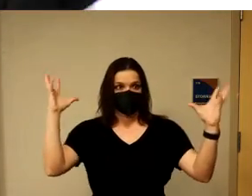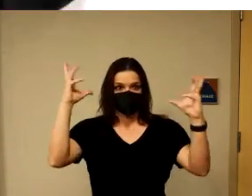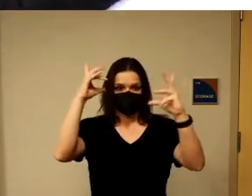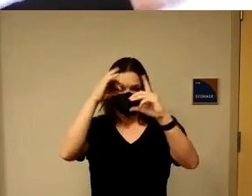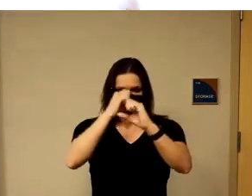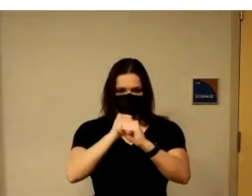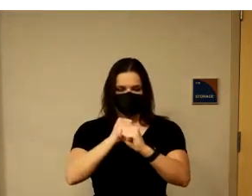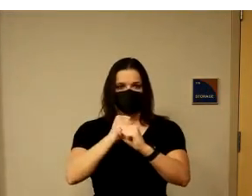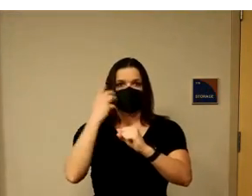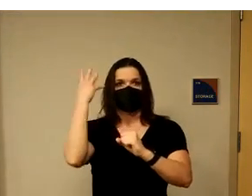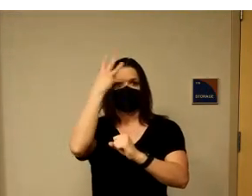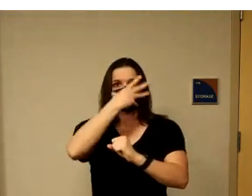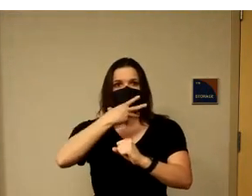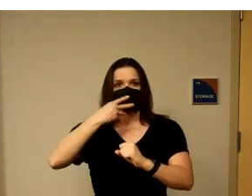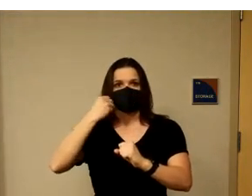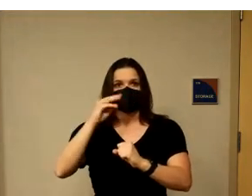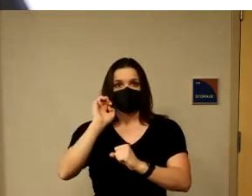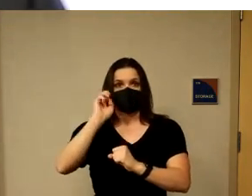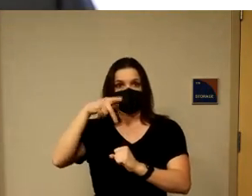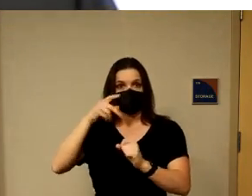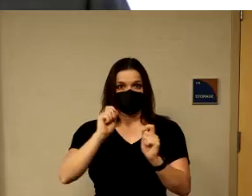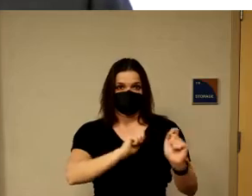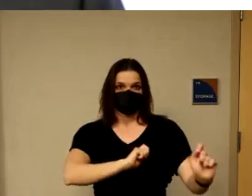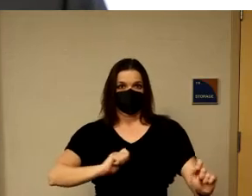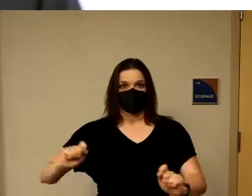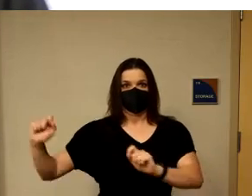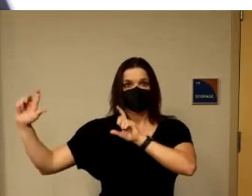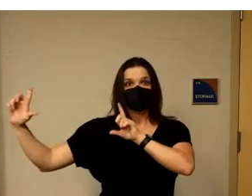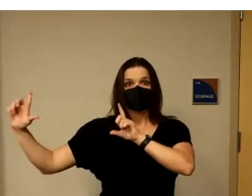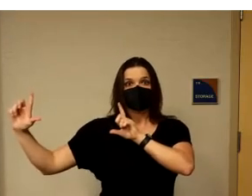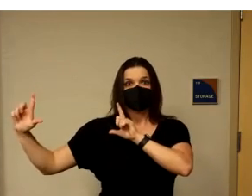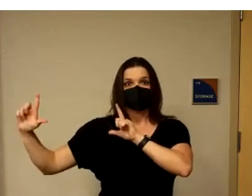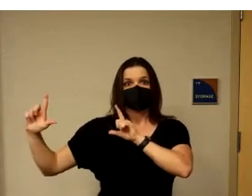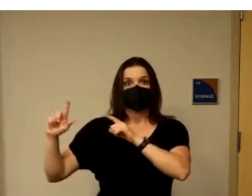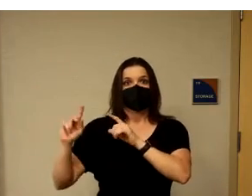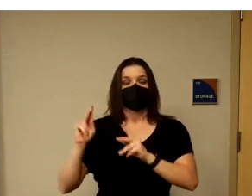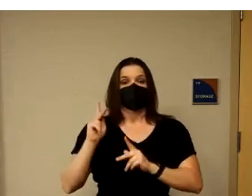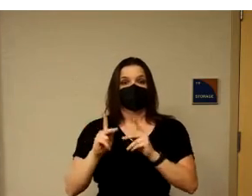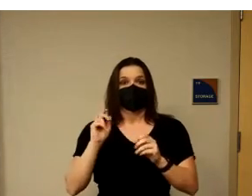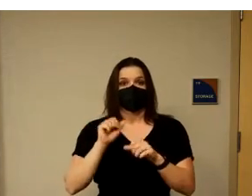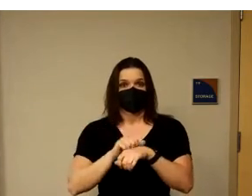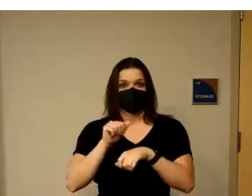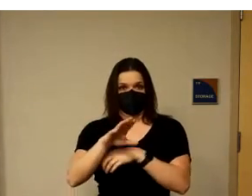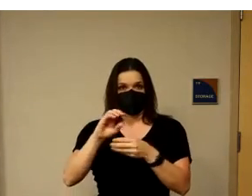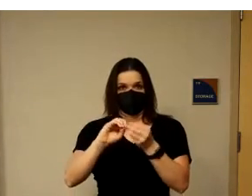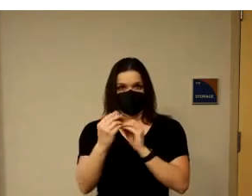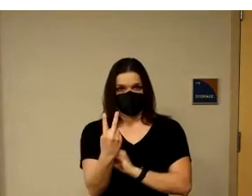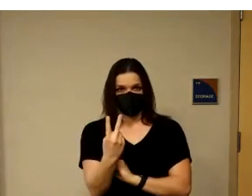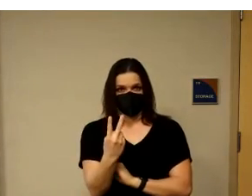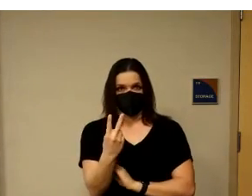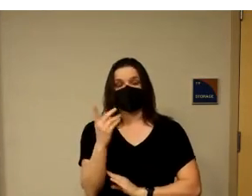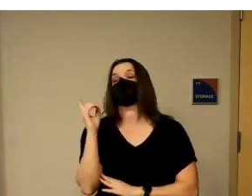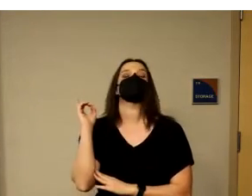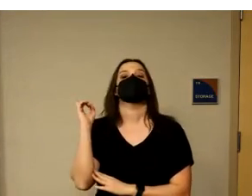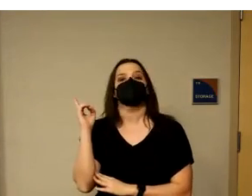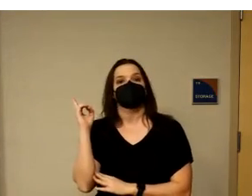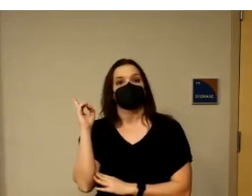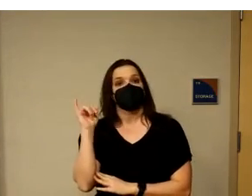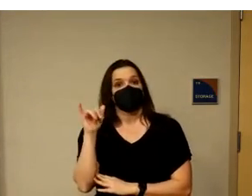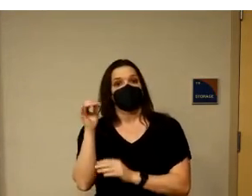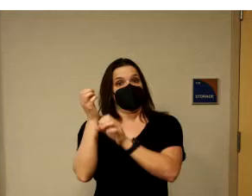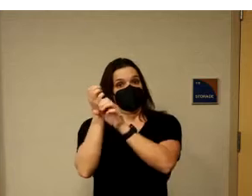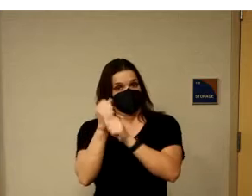put together this beautiful map that you see at public submission number 2. So public submission number 2 is and